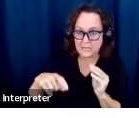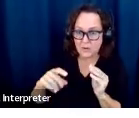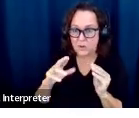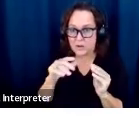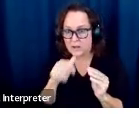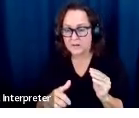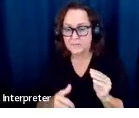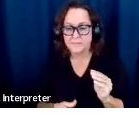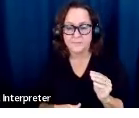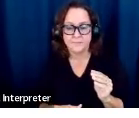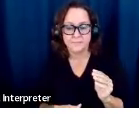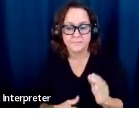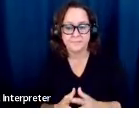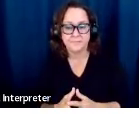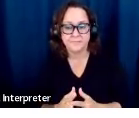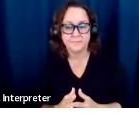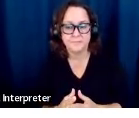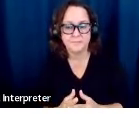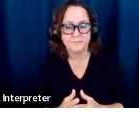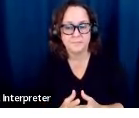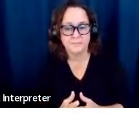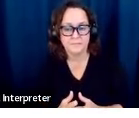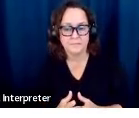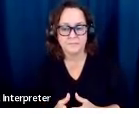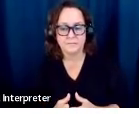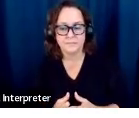anything, KDADS, that I missed in that answer?